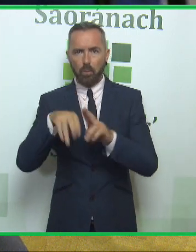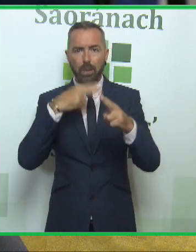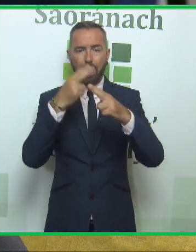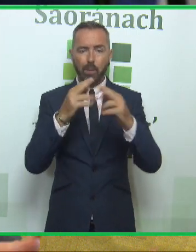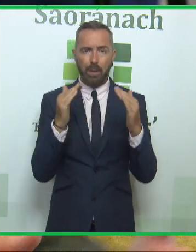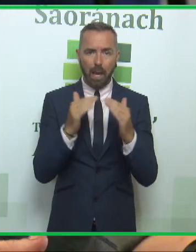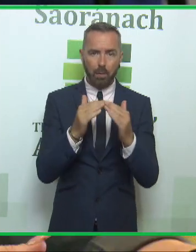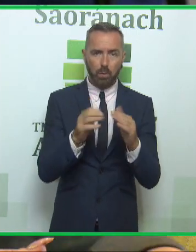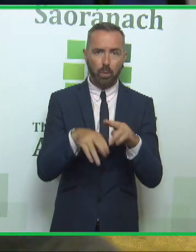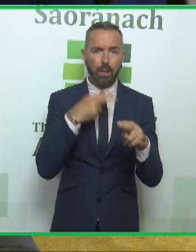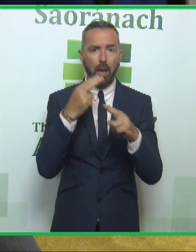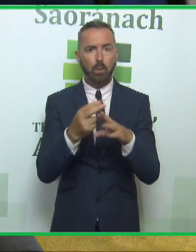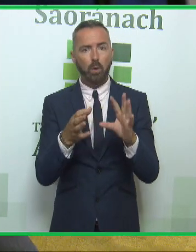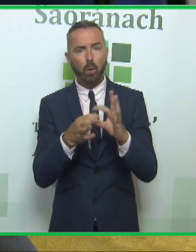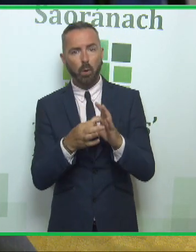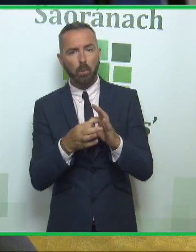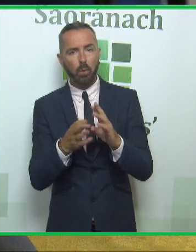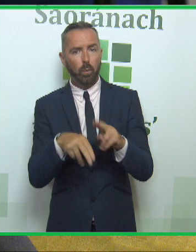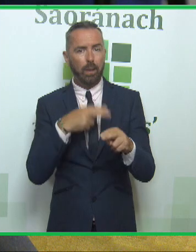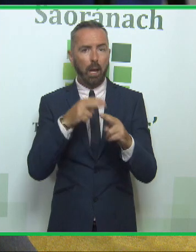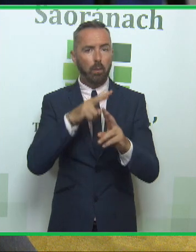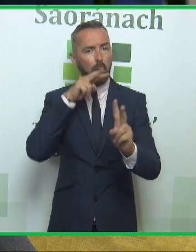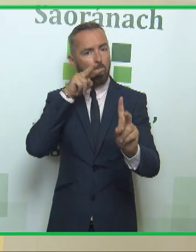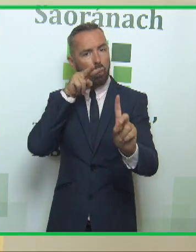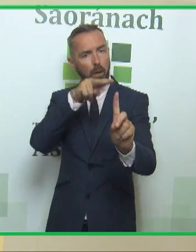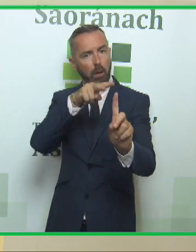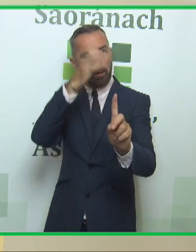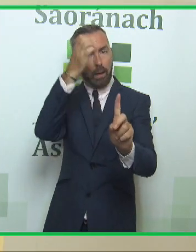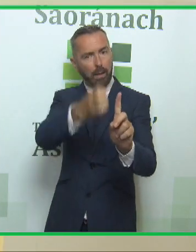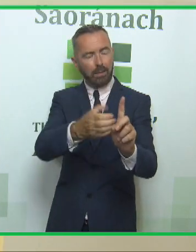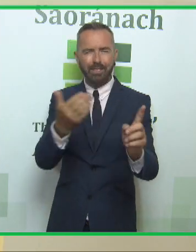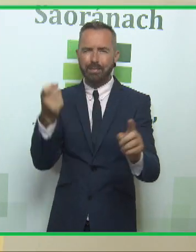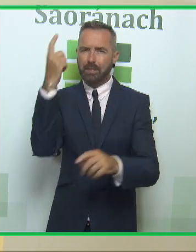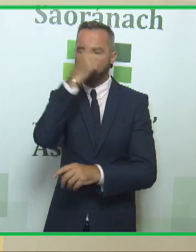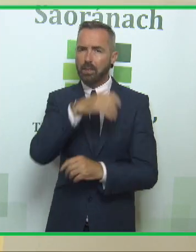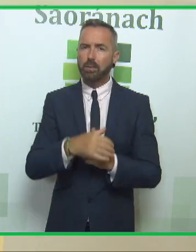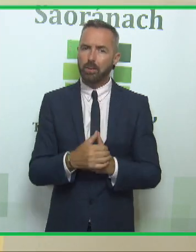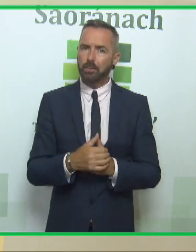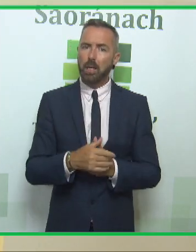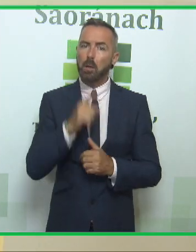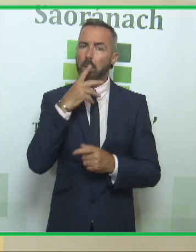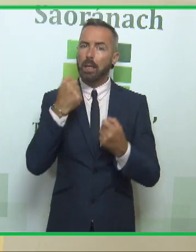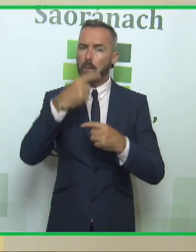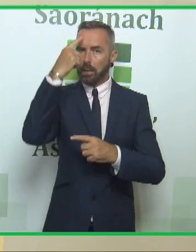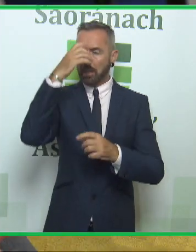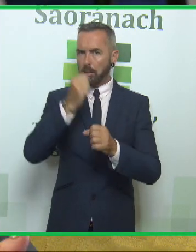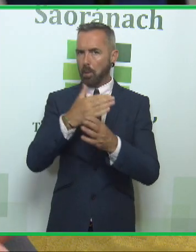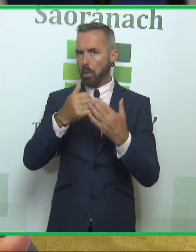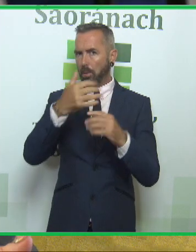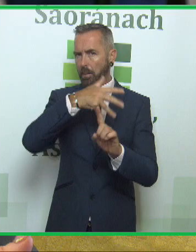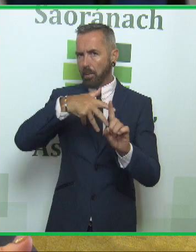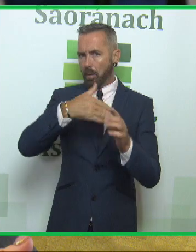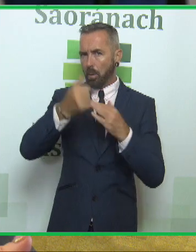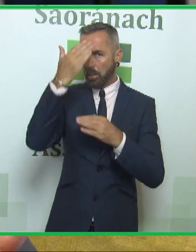house and no clear end in sight is really difficult. But then we have to go behind that and know, well, what do we know